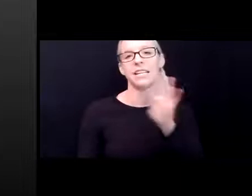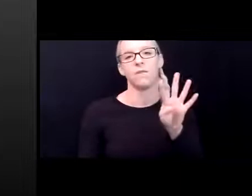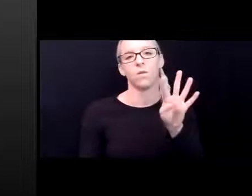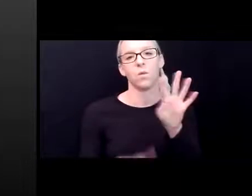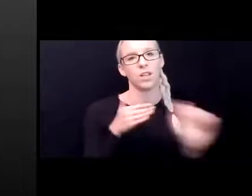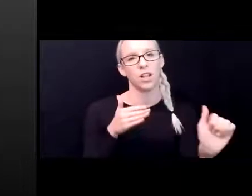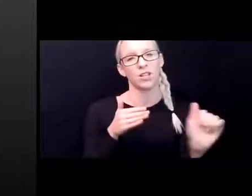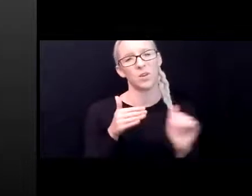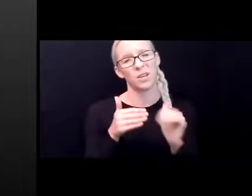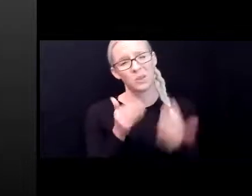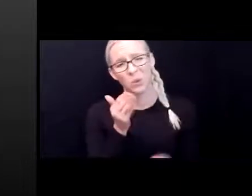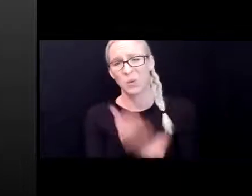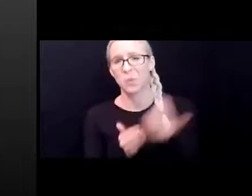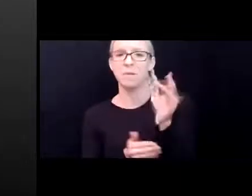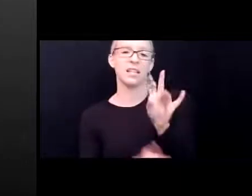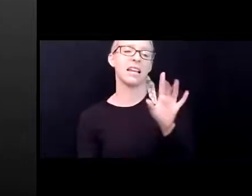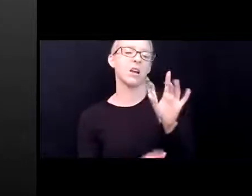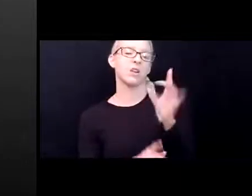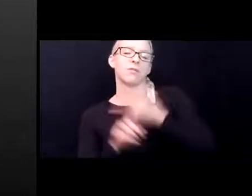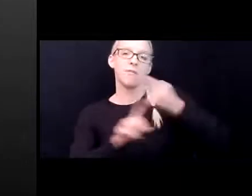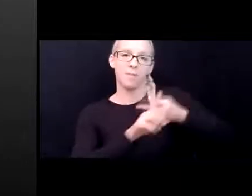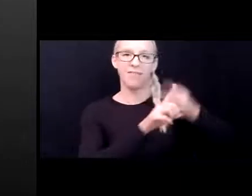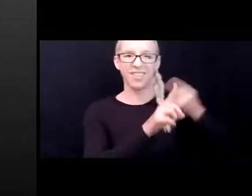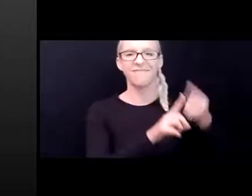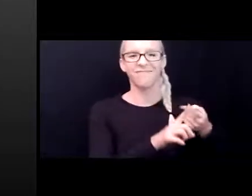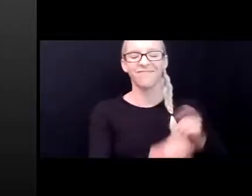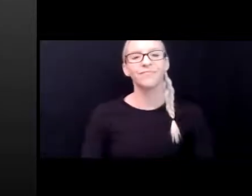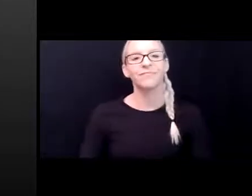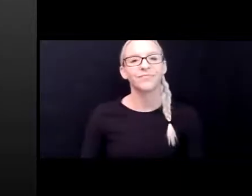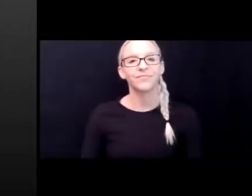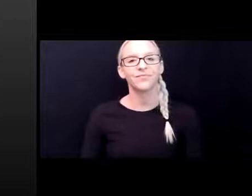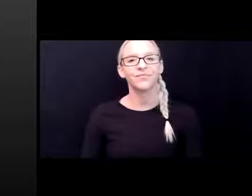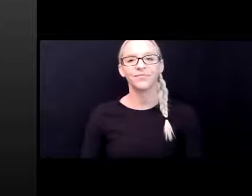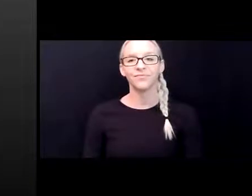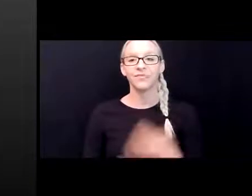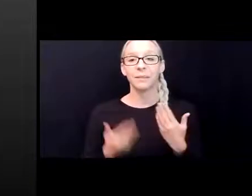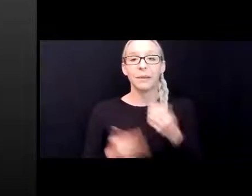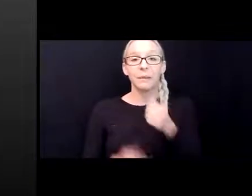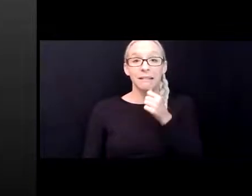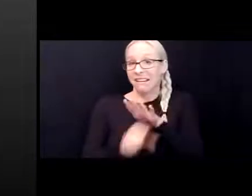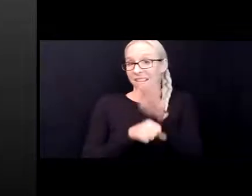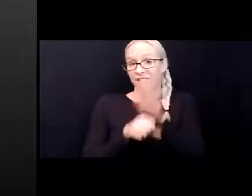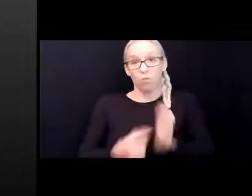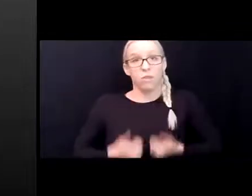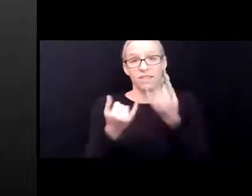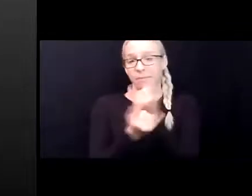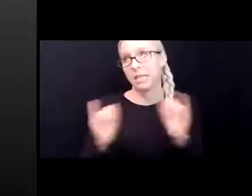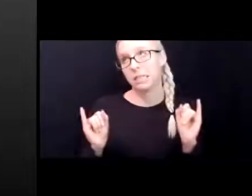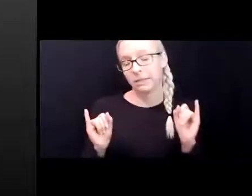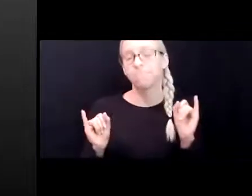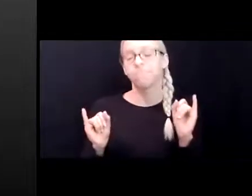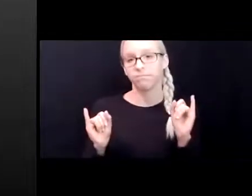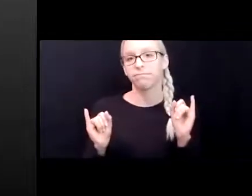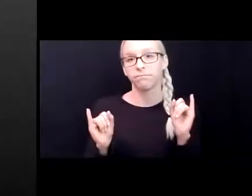it's almost $800 a month. It's probably not enough to live on independently, and certainly